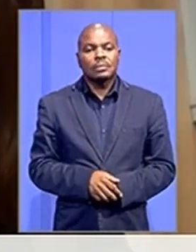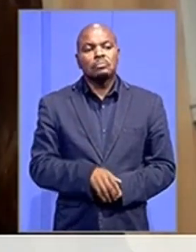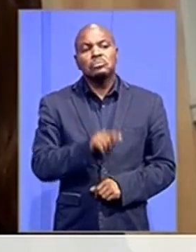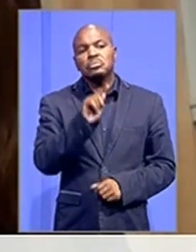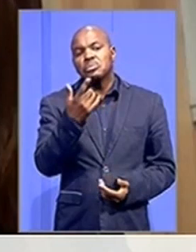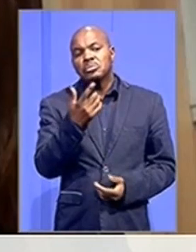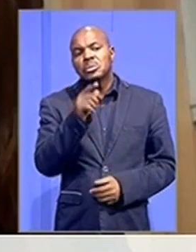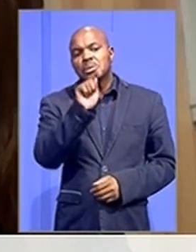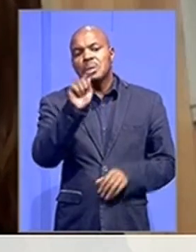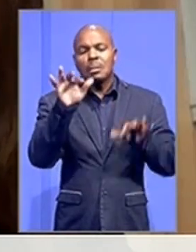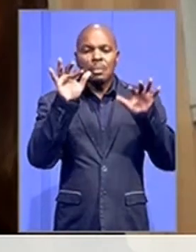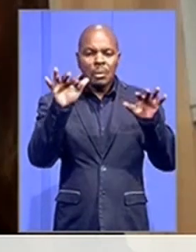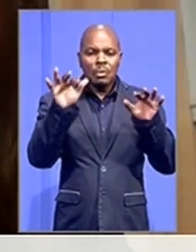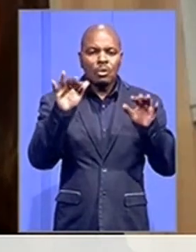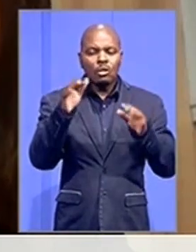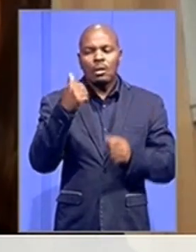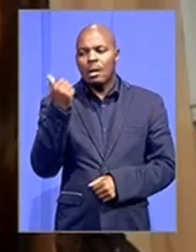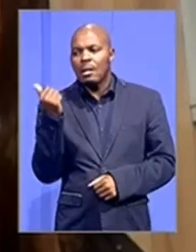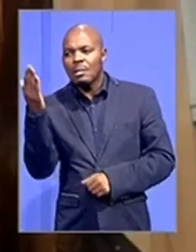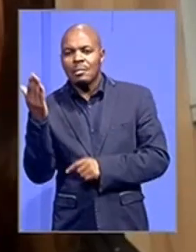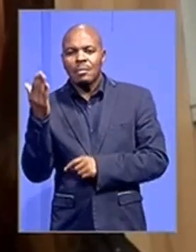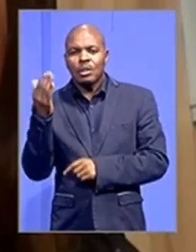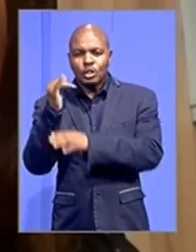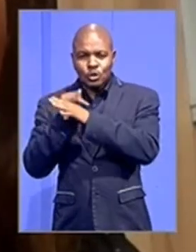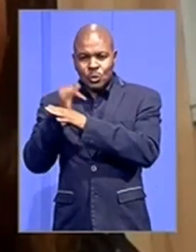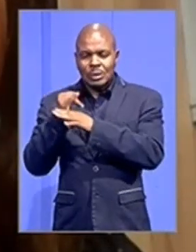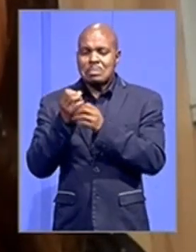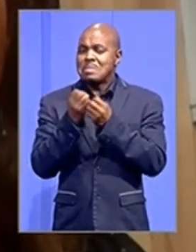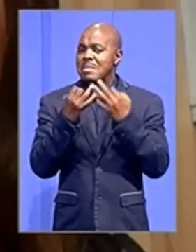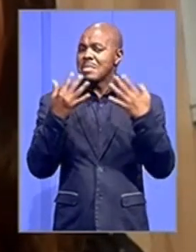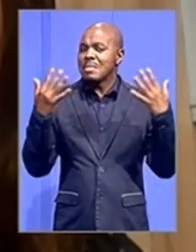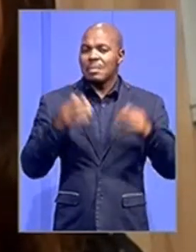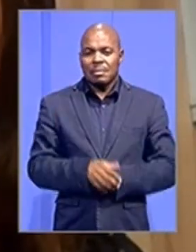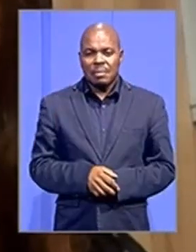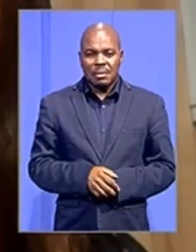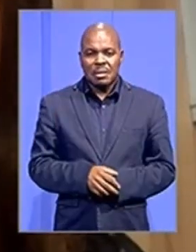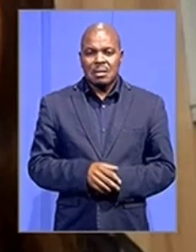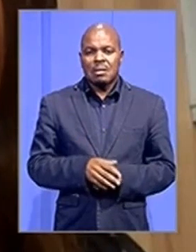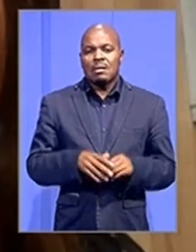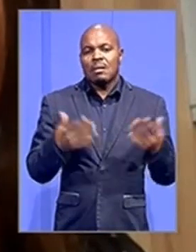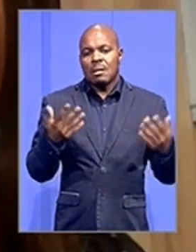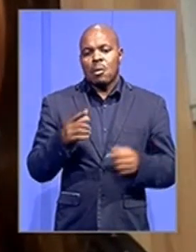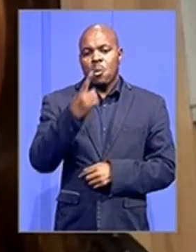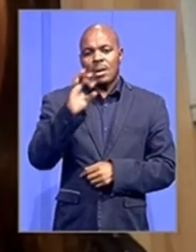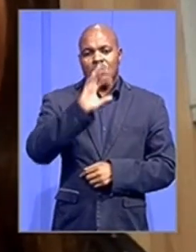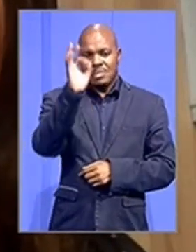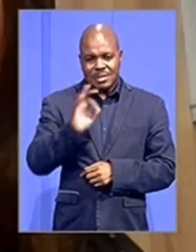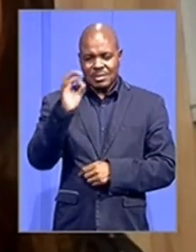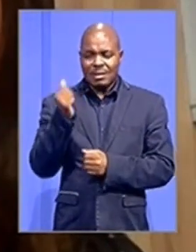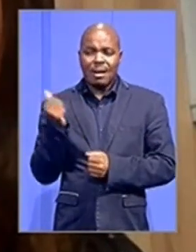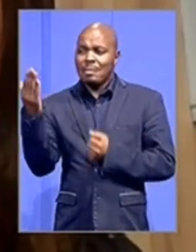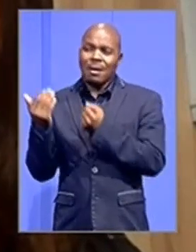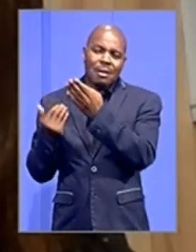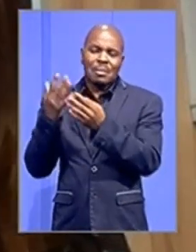diperesente tsa gore batho ba claim-e di a oketsega thata. So di oketsega ka 100%. So re